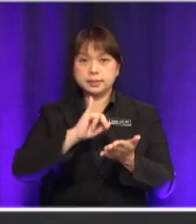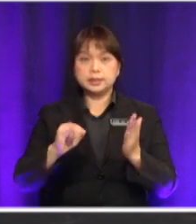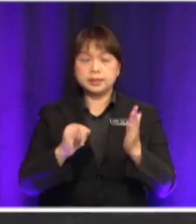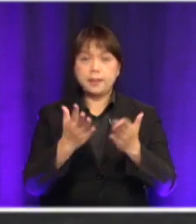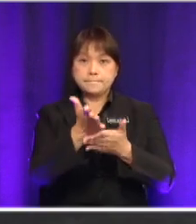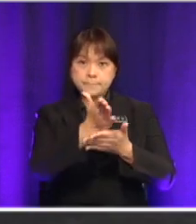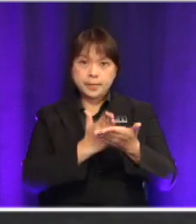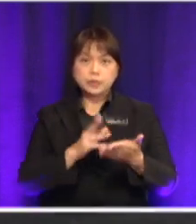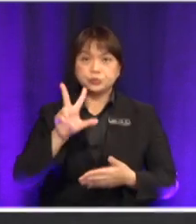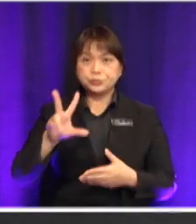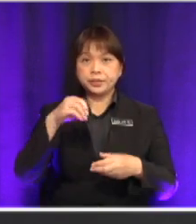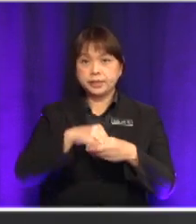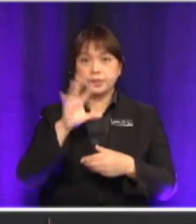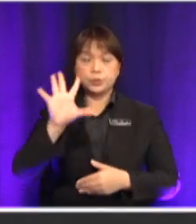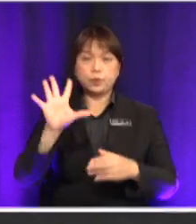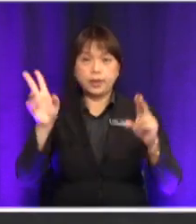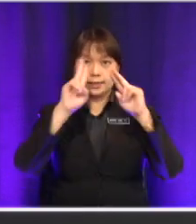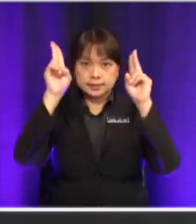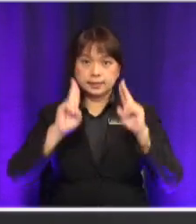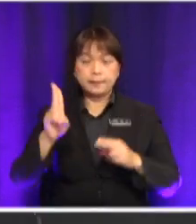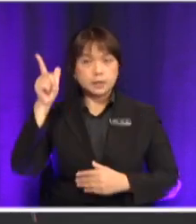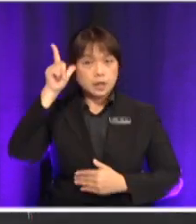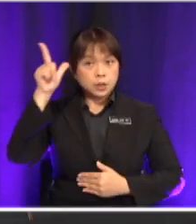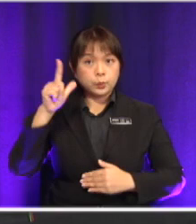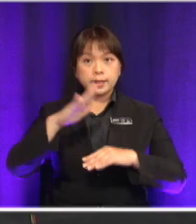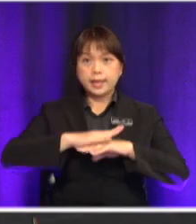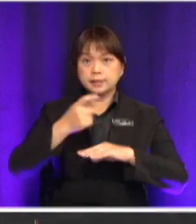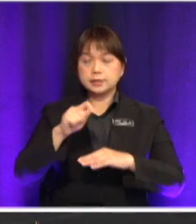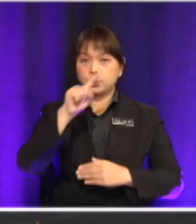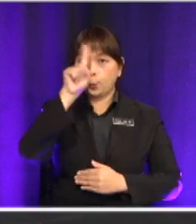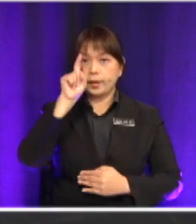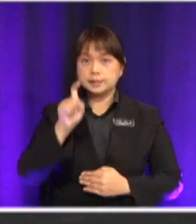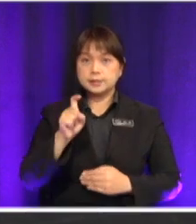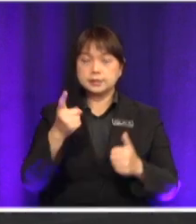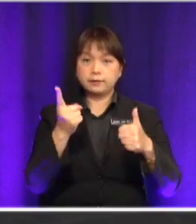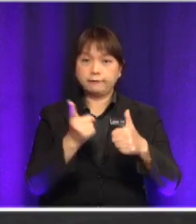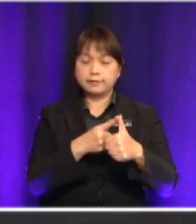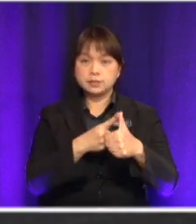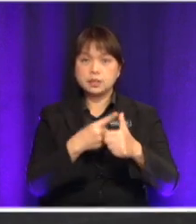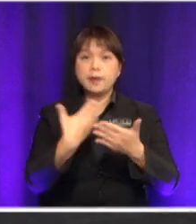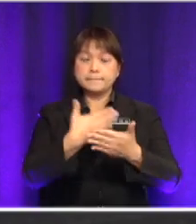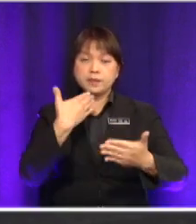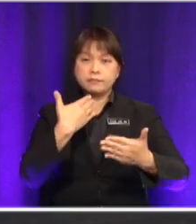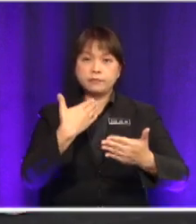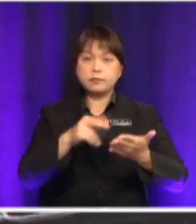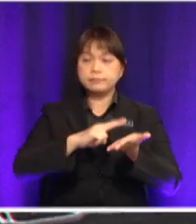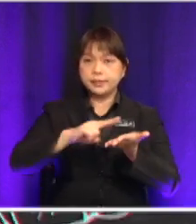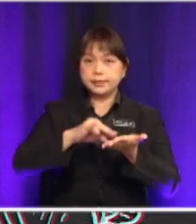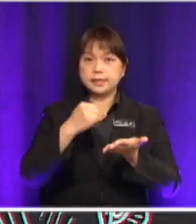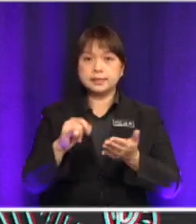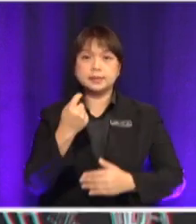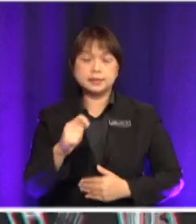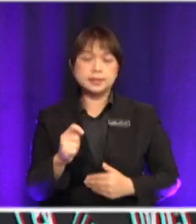3 in the exam, look at the questions first before reading the